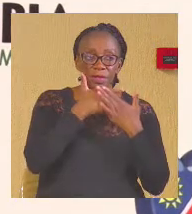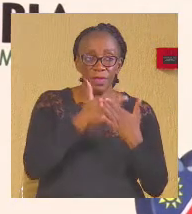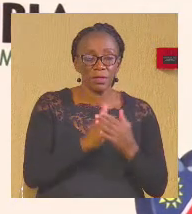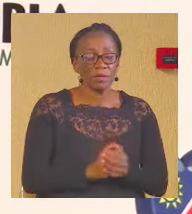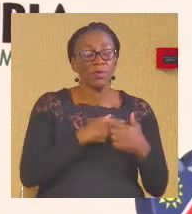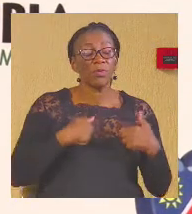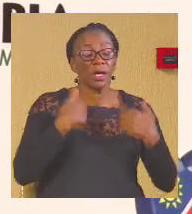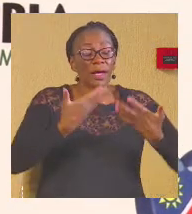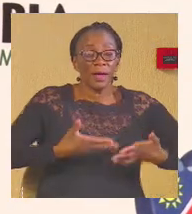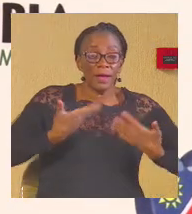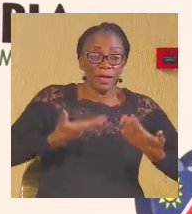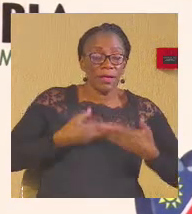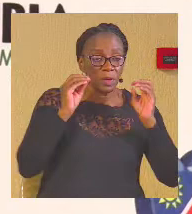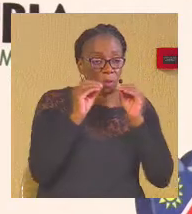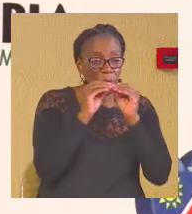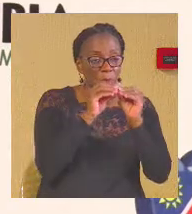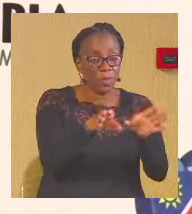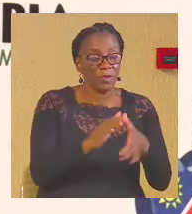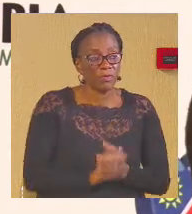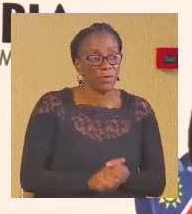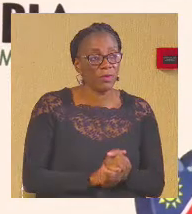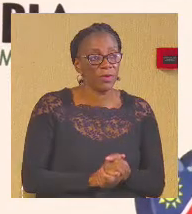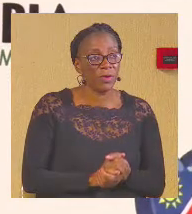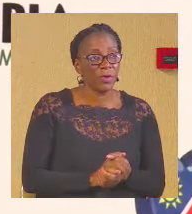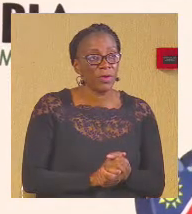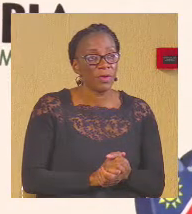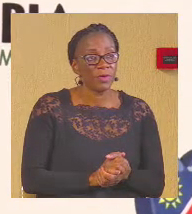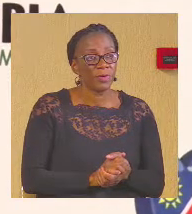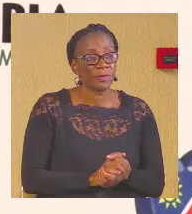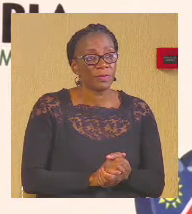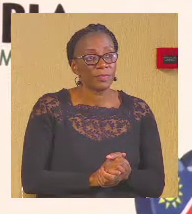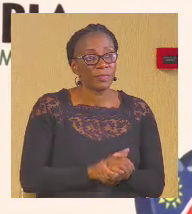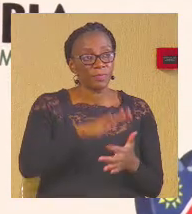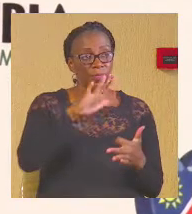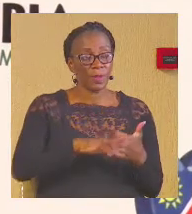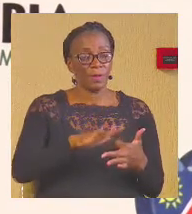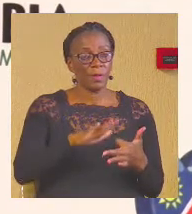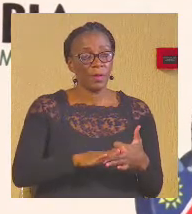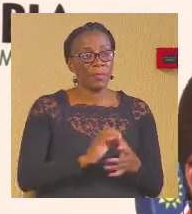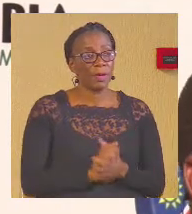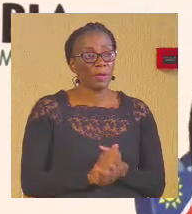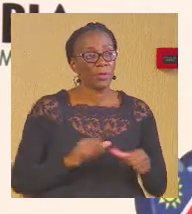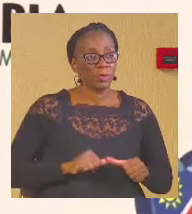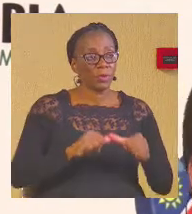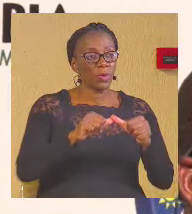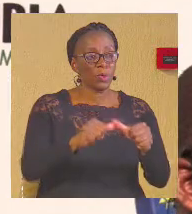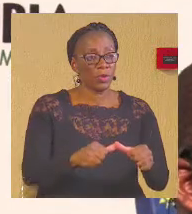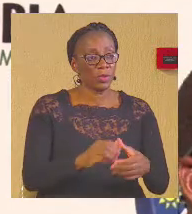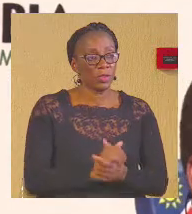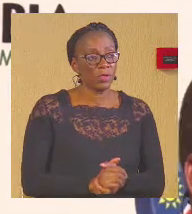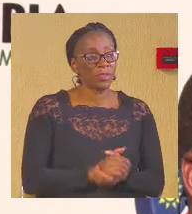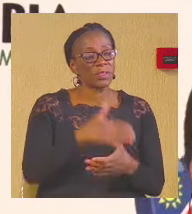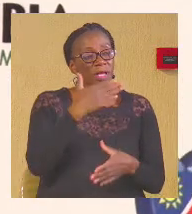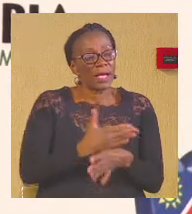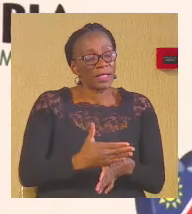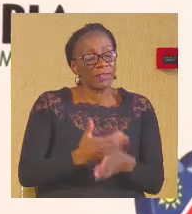to share information with members of the public in terms of the ongoing COVID